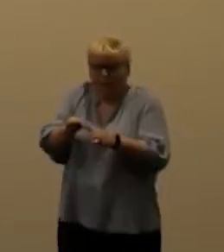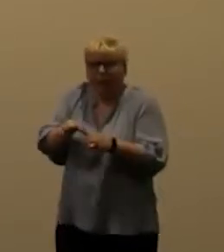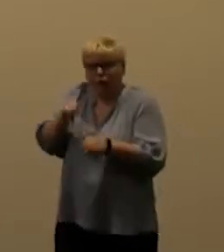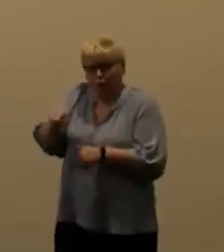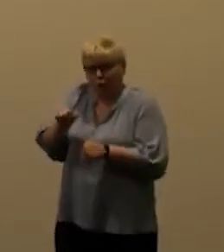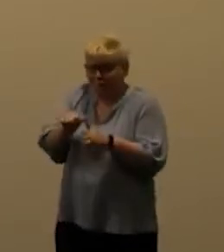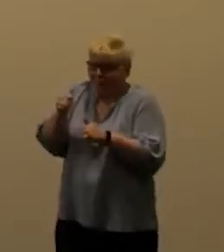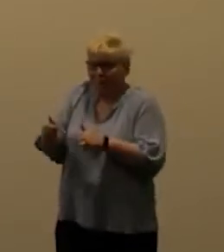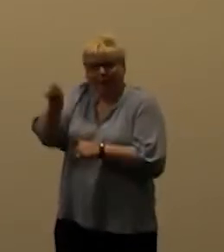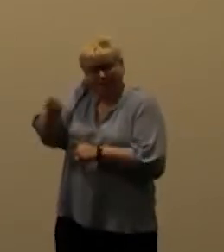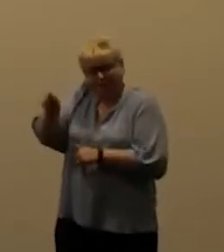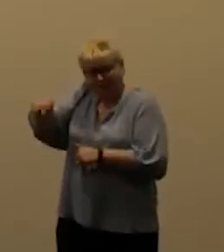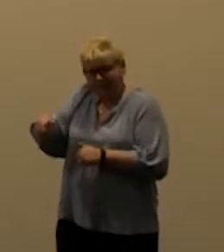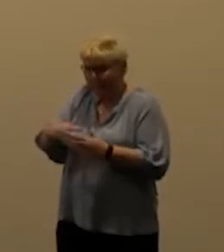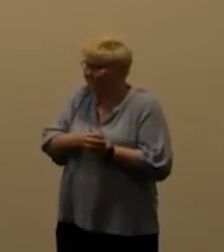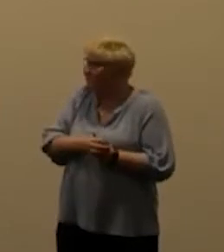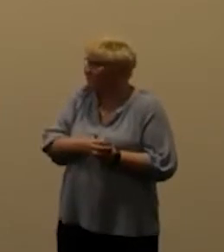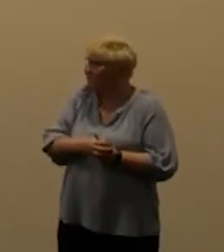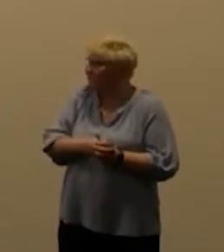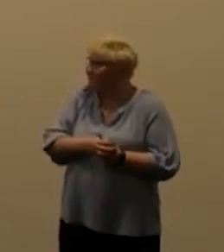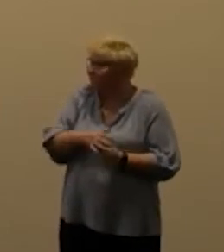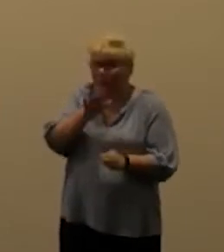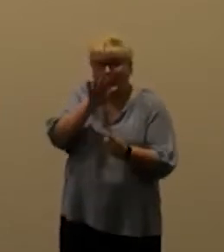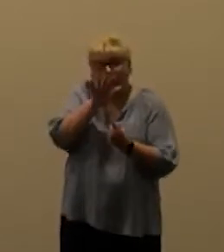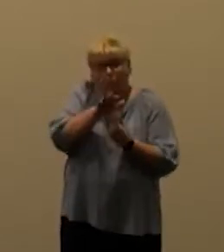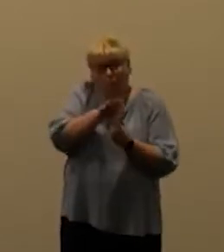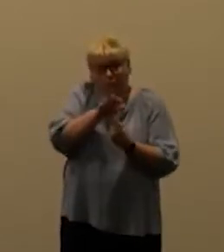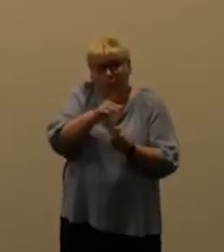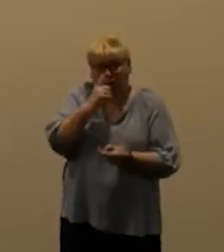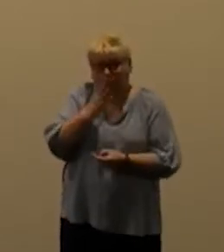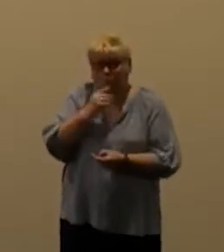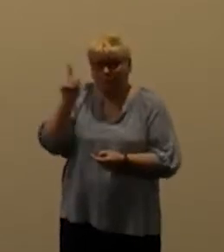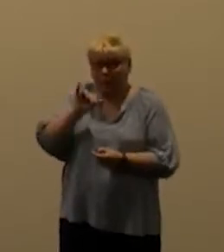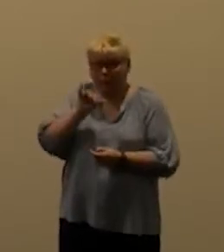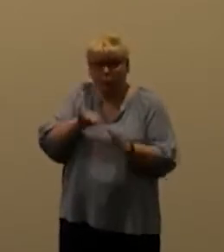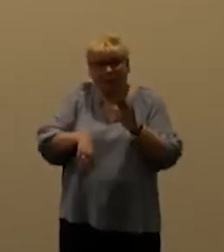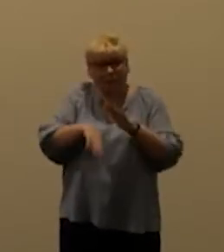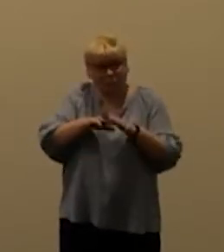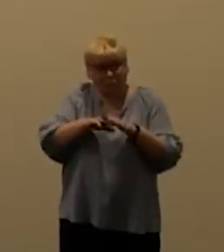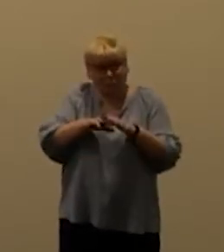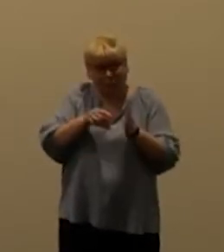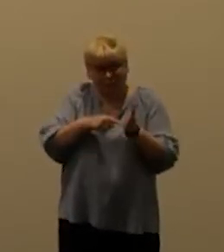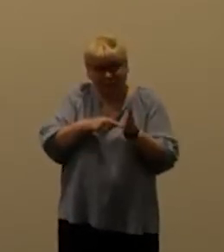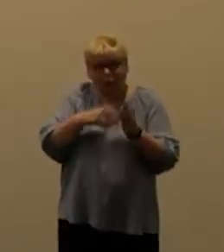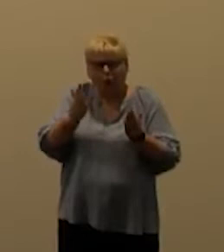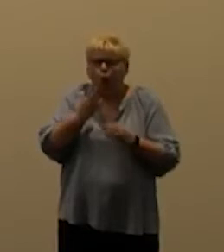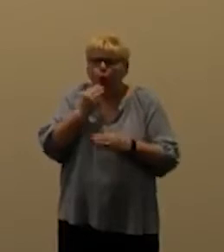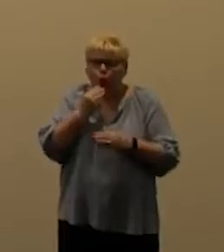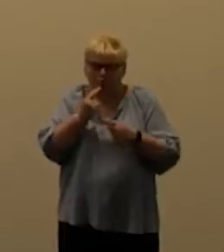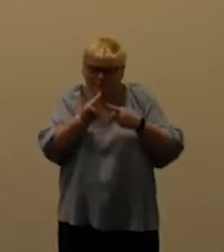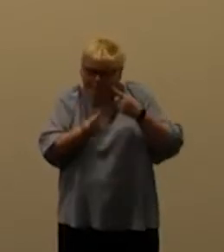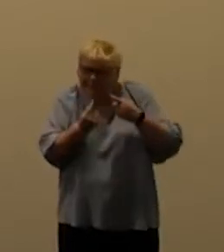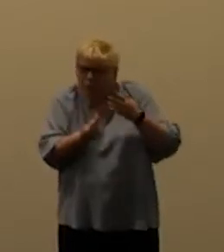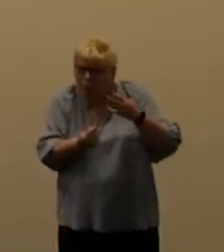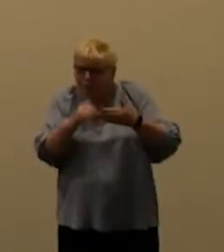tenant. Now, the cool thing here is that we can use this to basically either do a full tenant, or we can choose individual elements. So if you wanted to do the